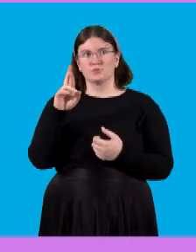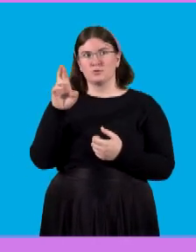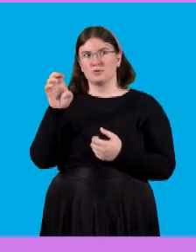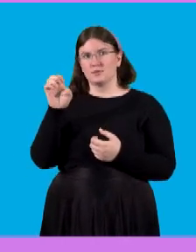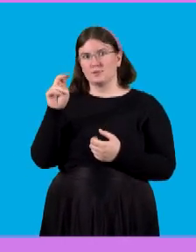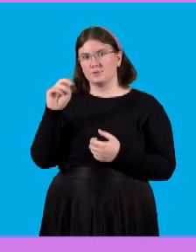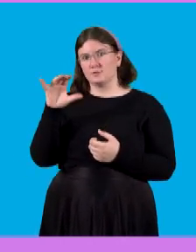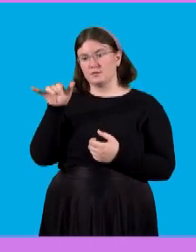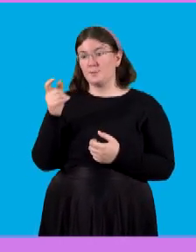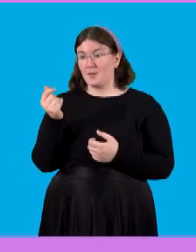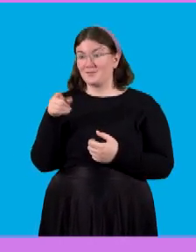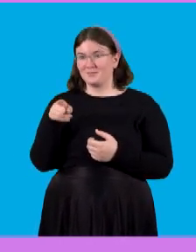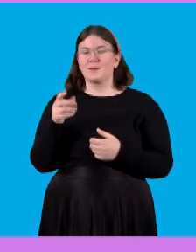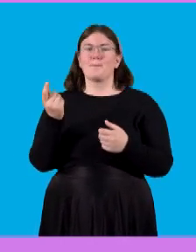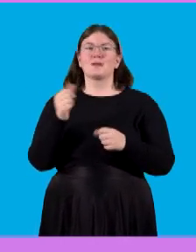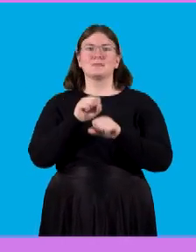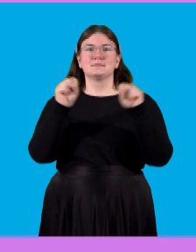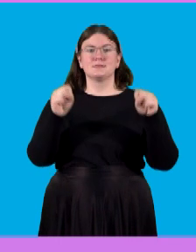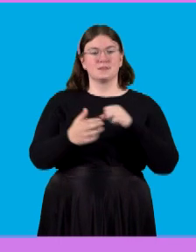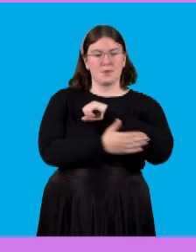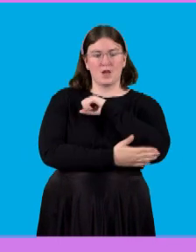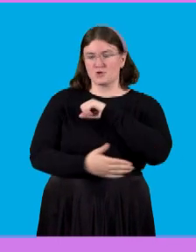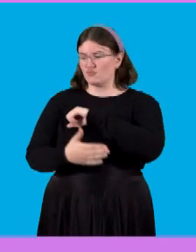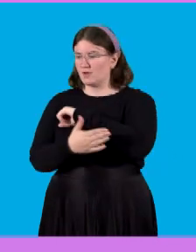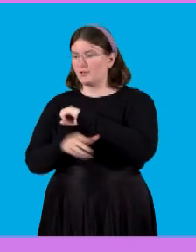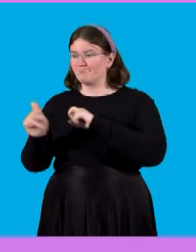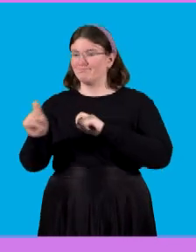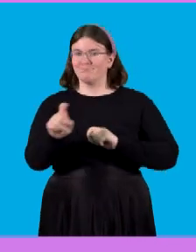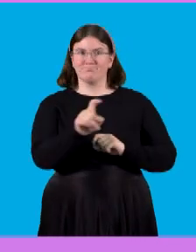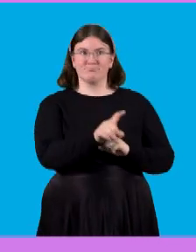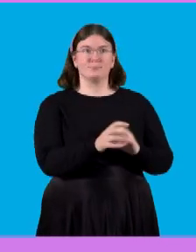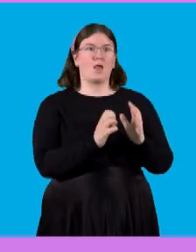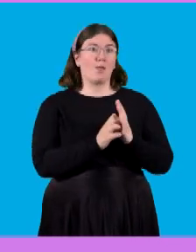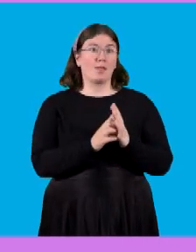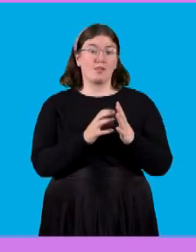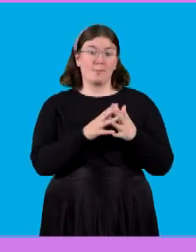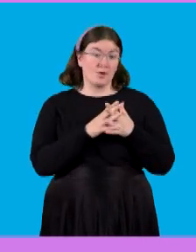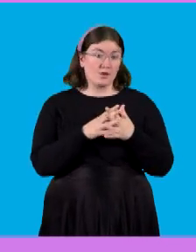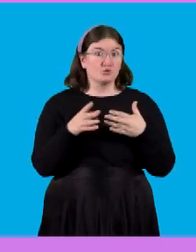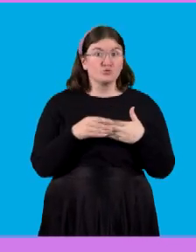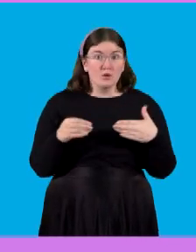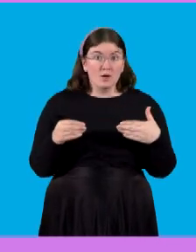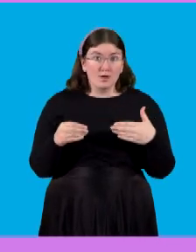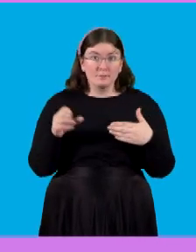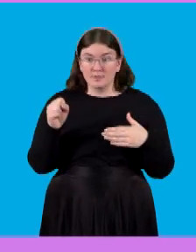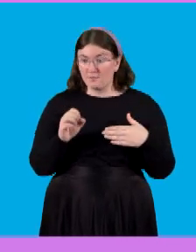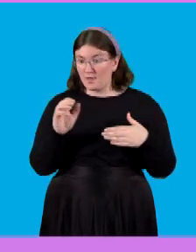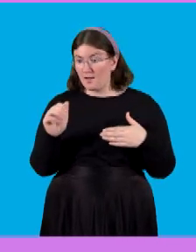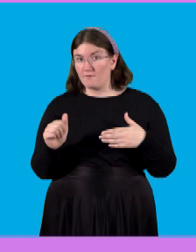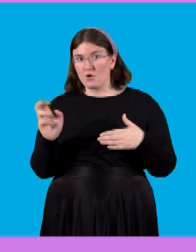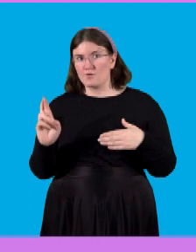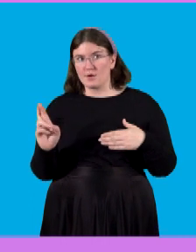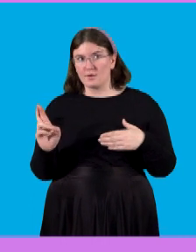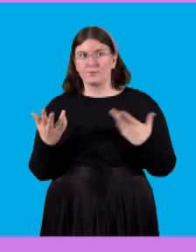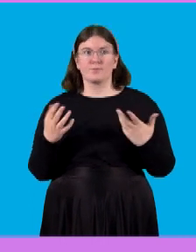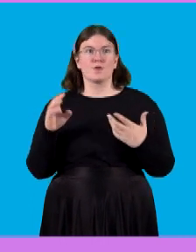money used in a particular country or region, right? Such as your dollar in the USA, the rand in